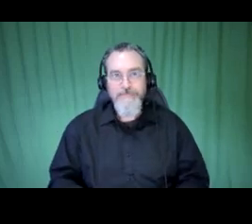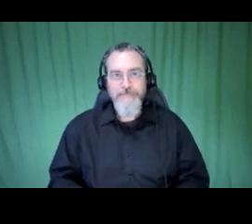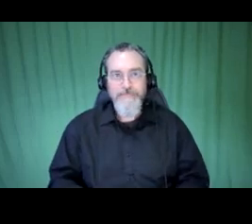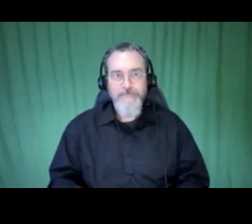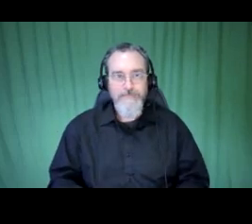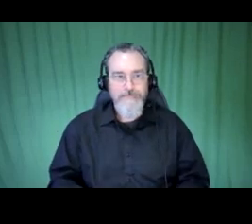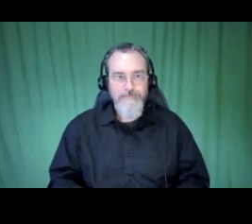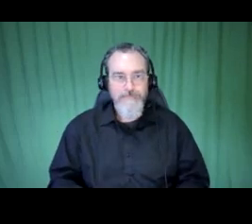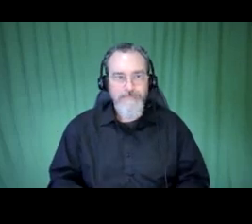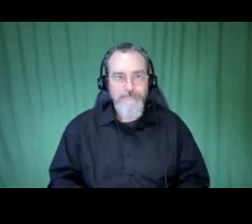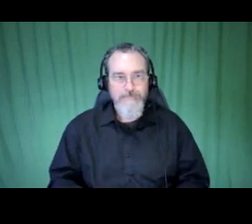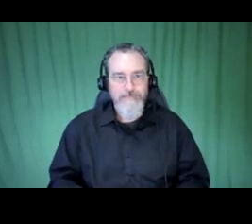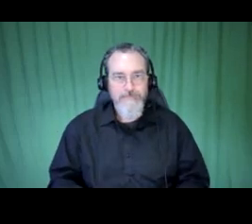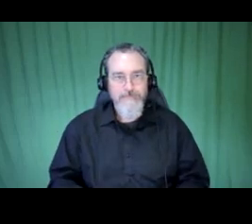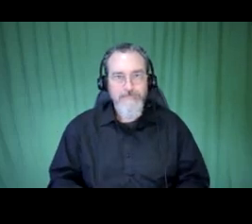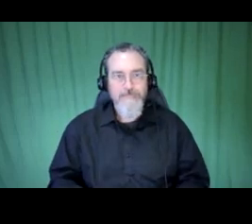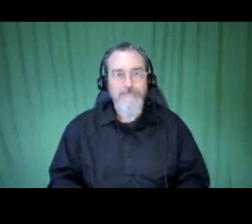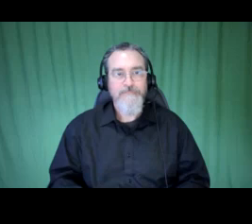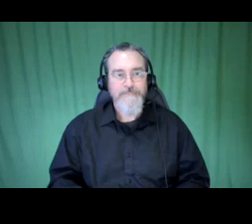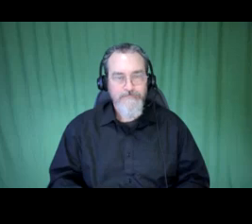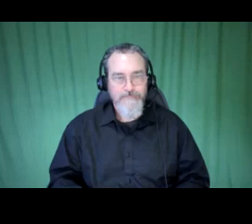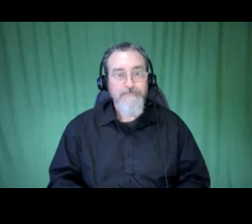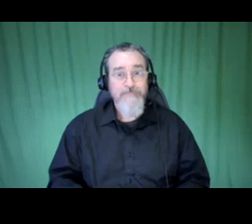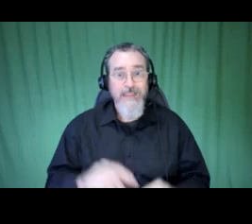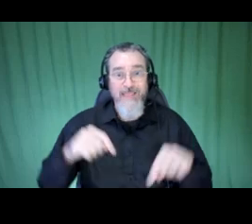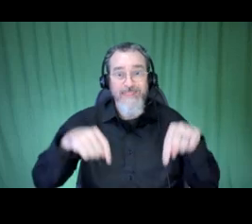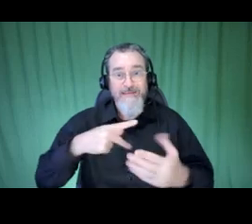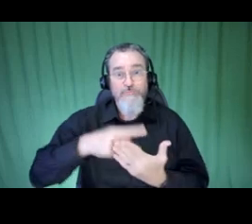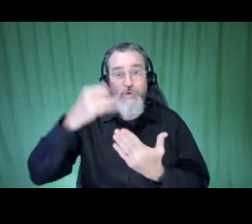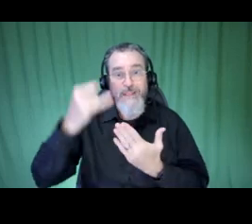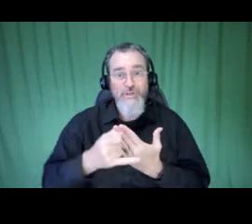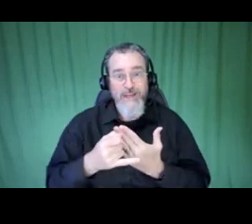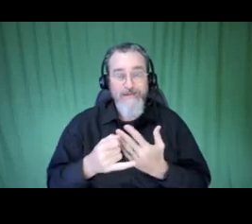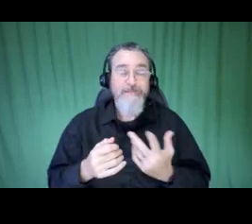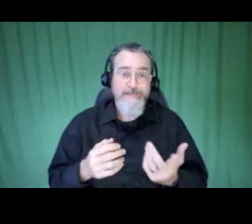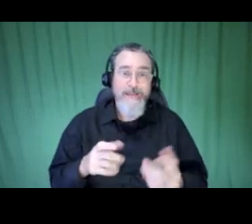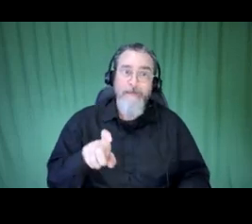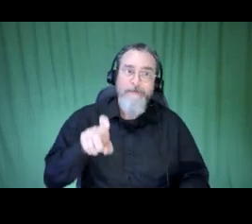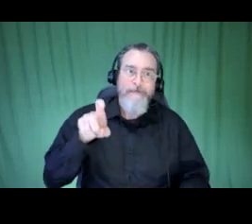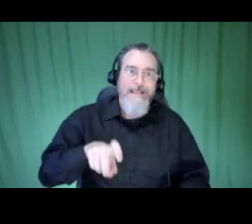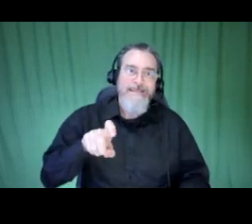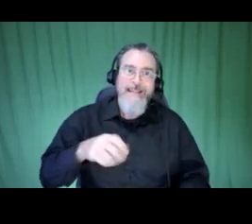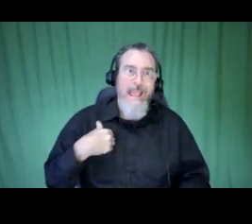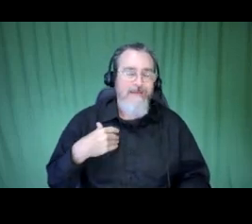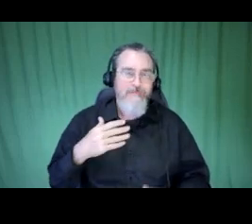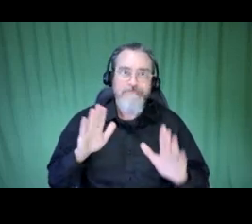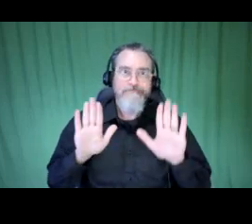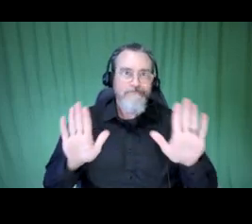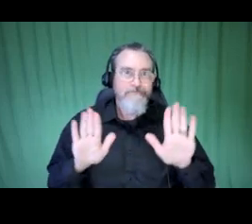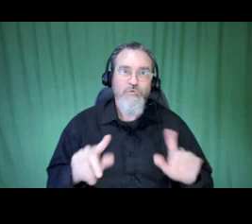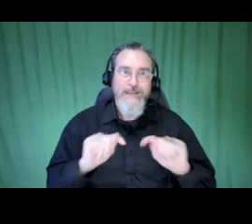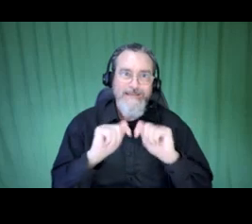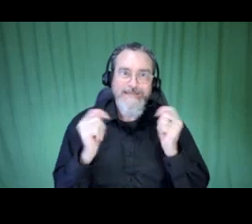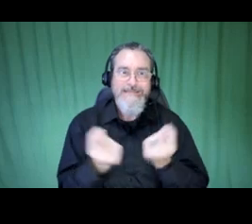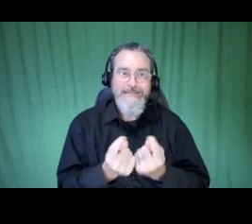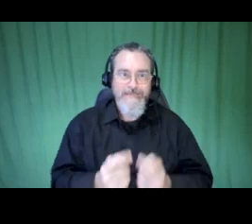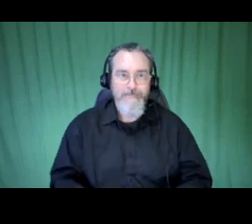So of course, putting this project together would not be possible without the lead team here.